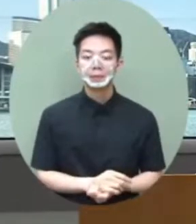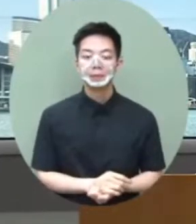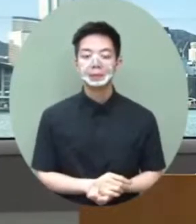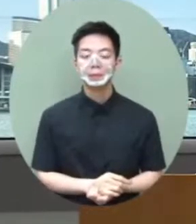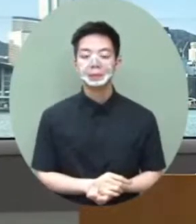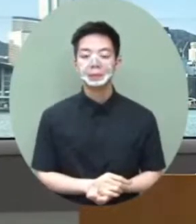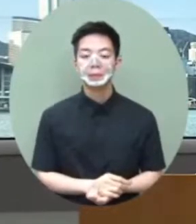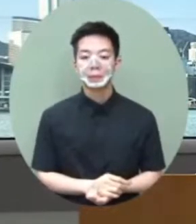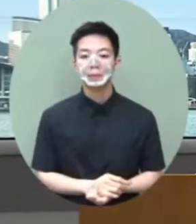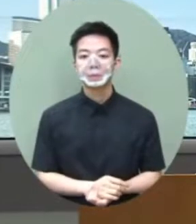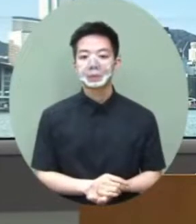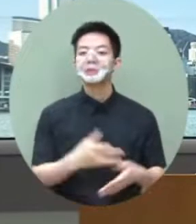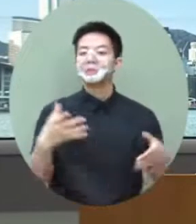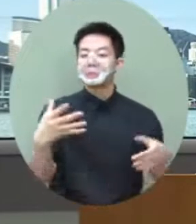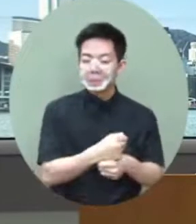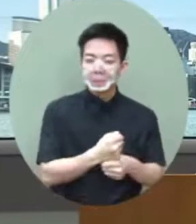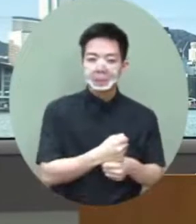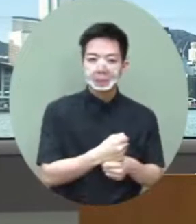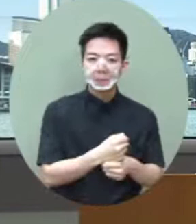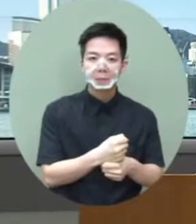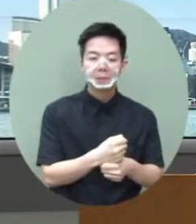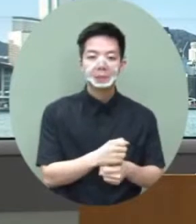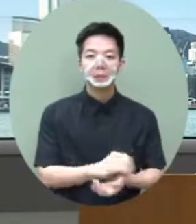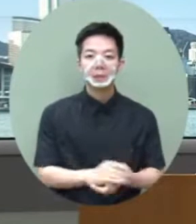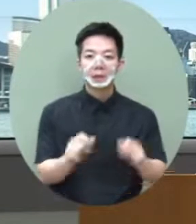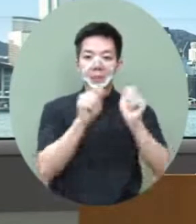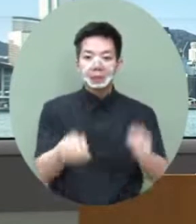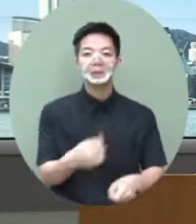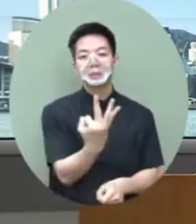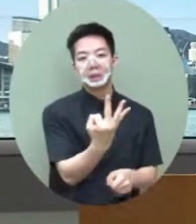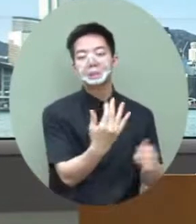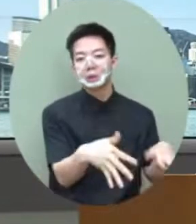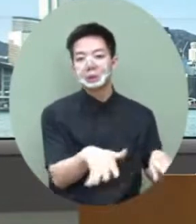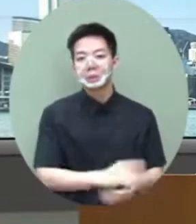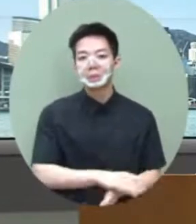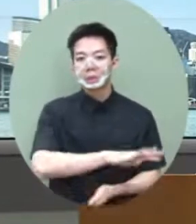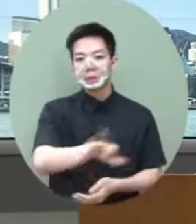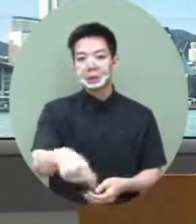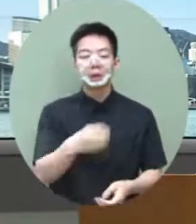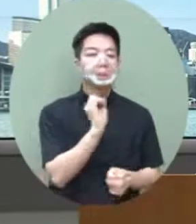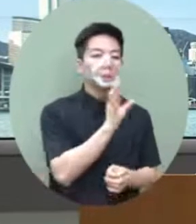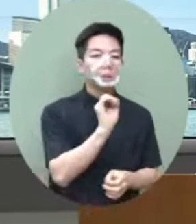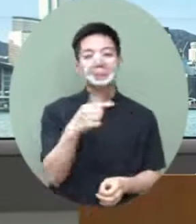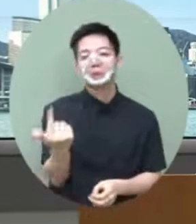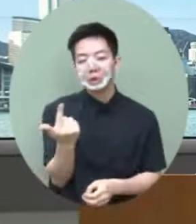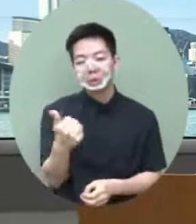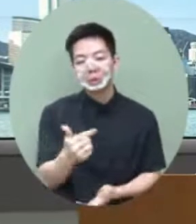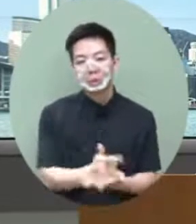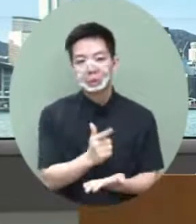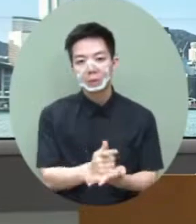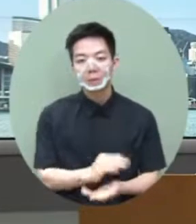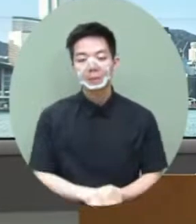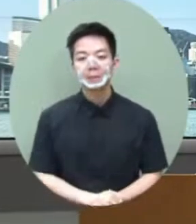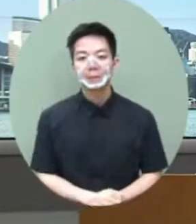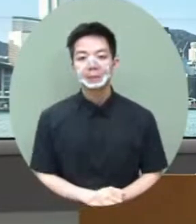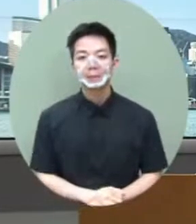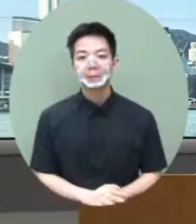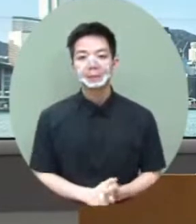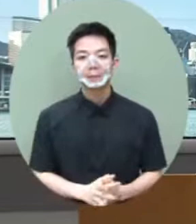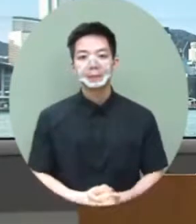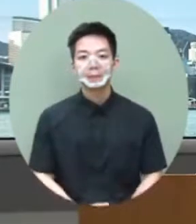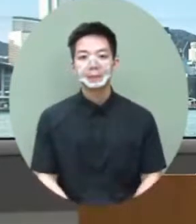you represent, and please be as succinct as possible. Limit yourself to three questions so that